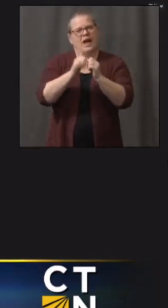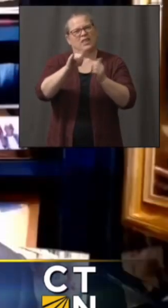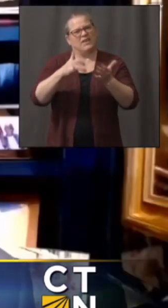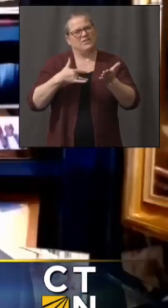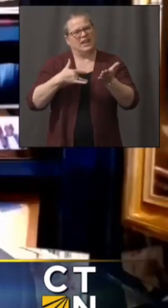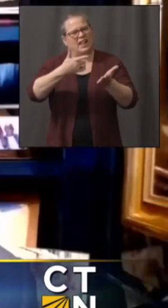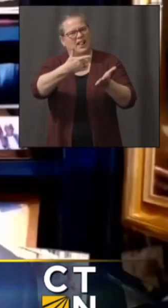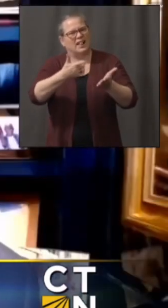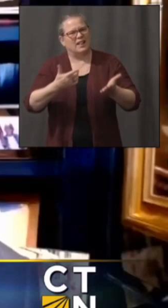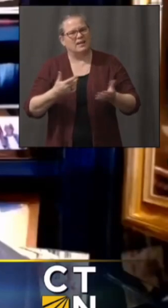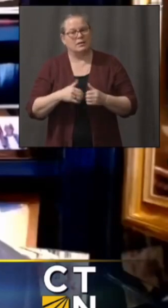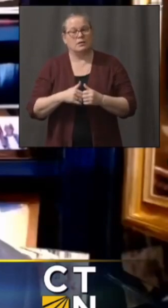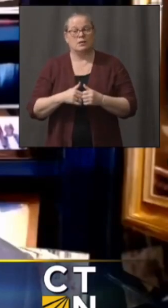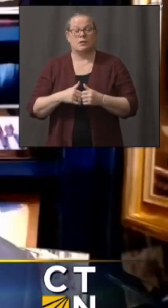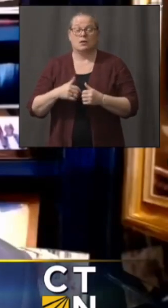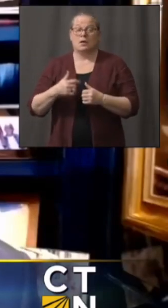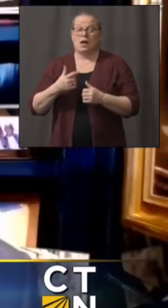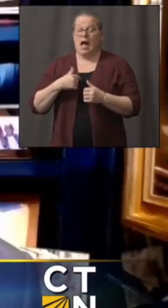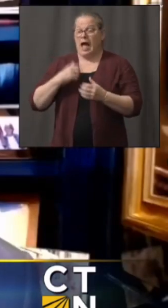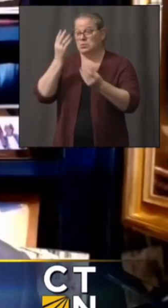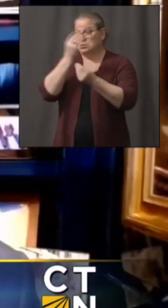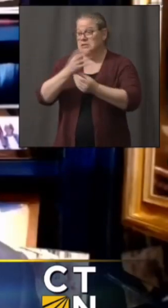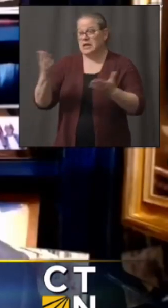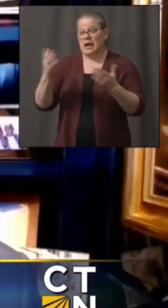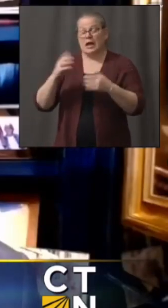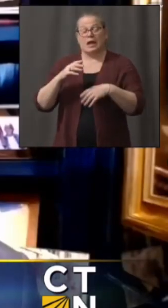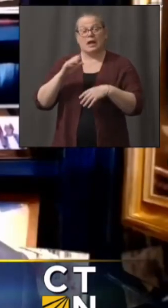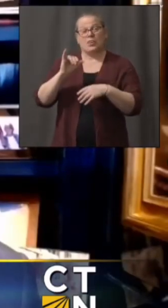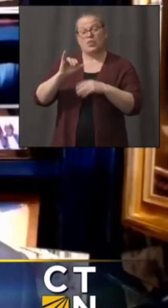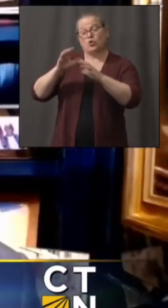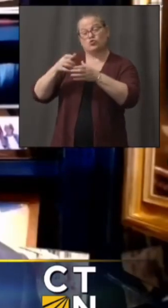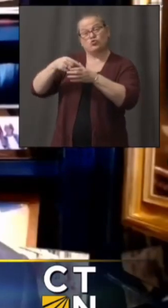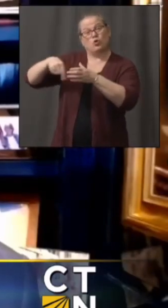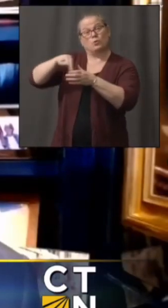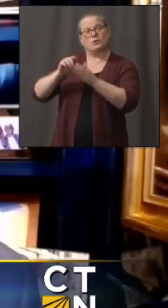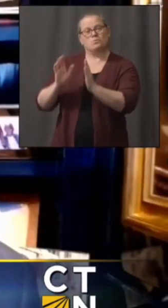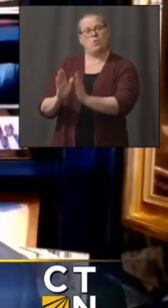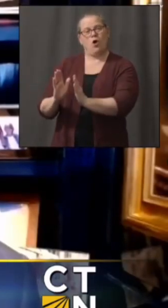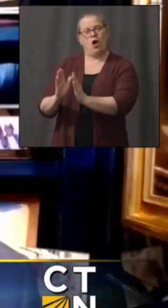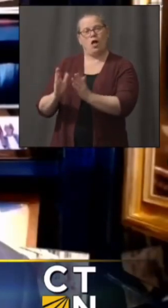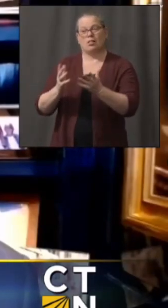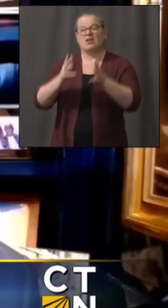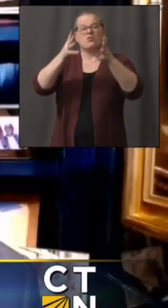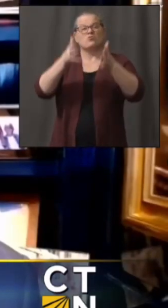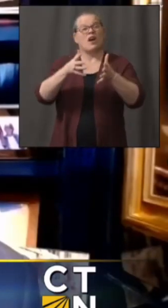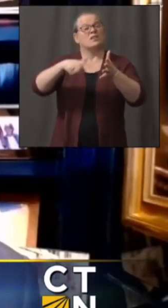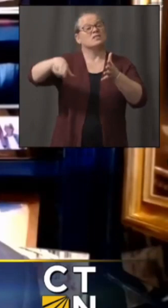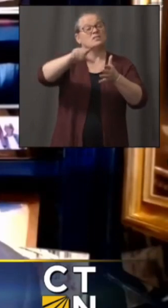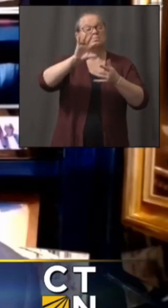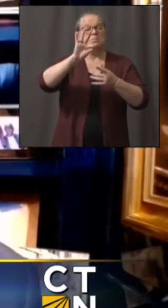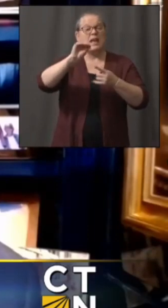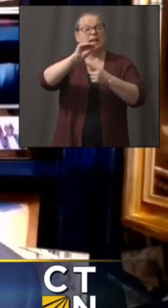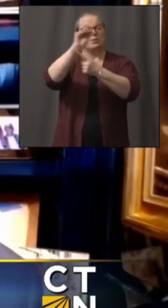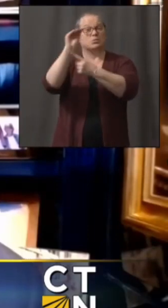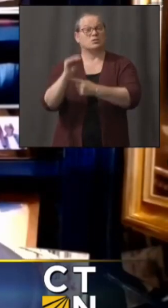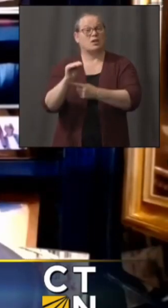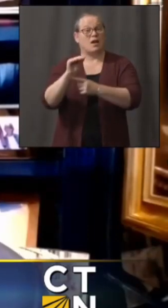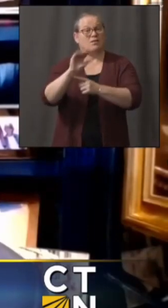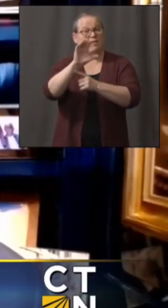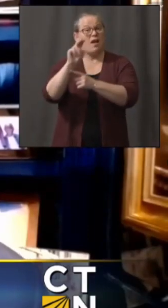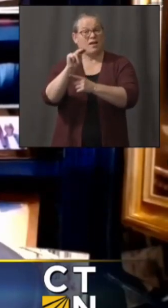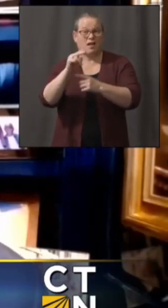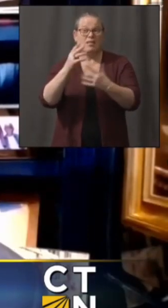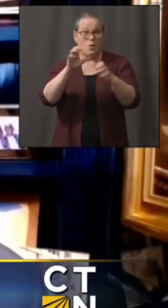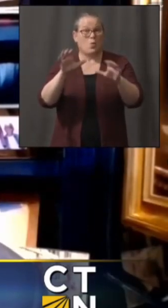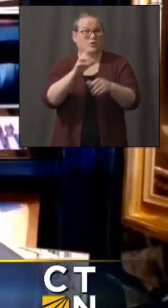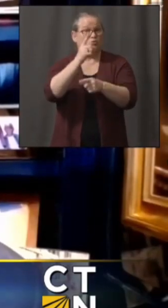say, Paul, the other 90% of people want to do the right thing. And I think the vast majority of Connecticut knows that if we